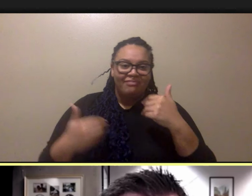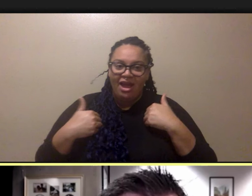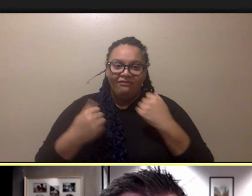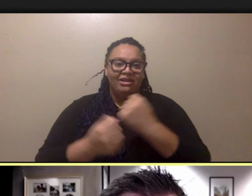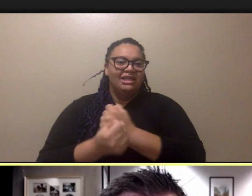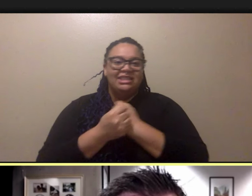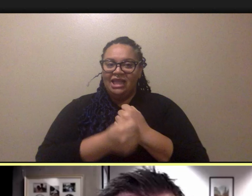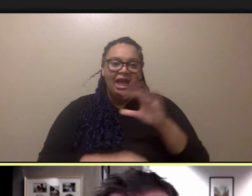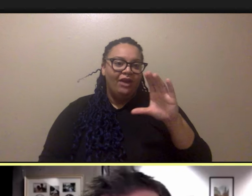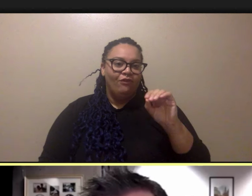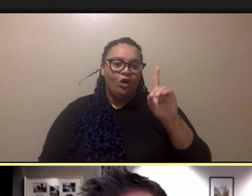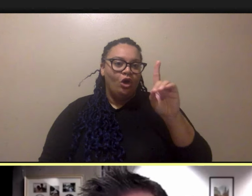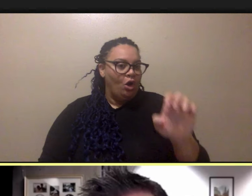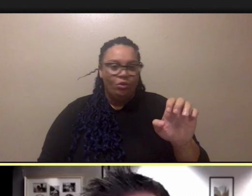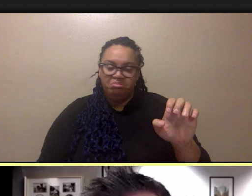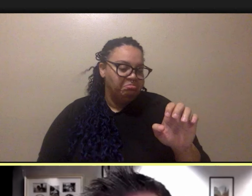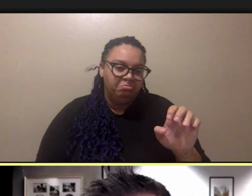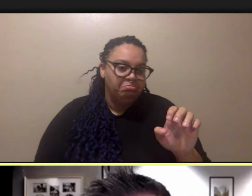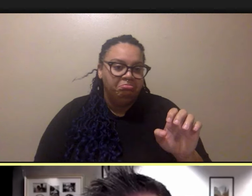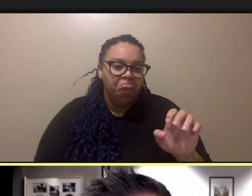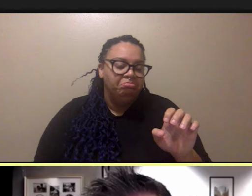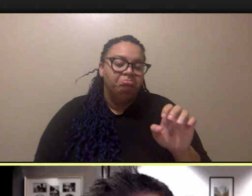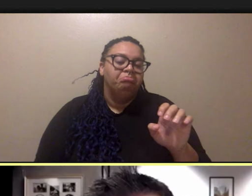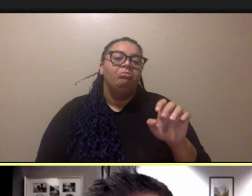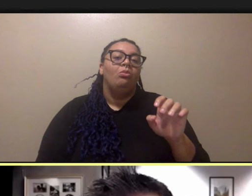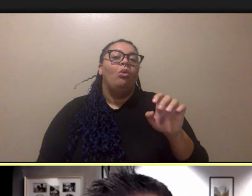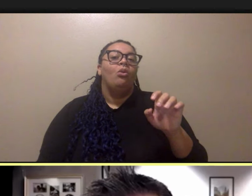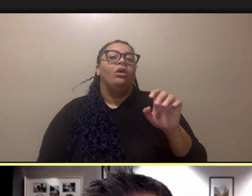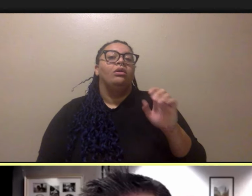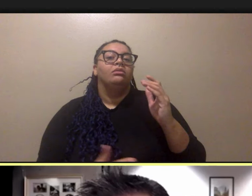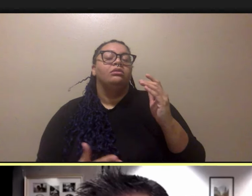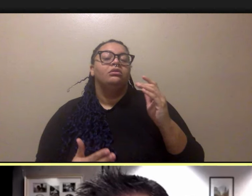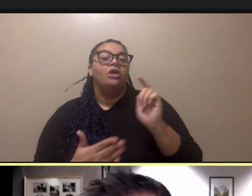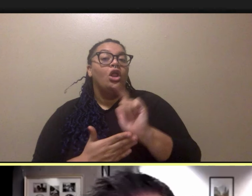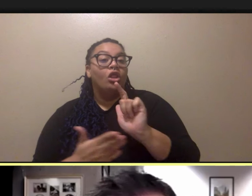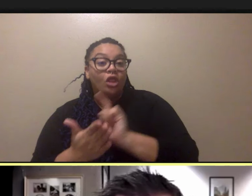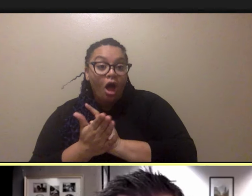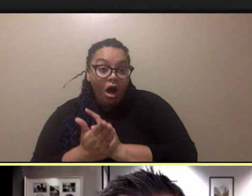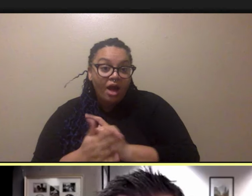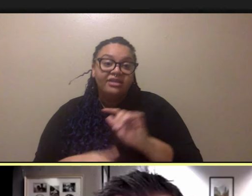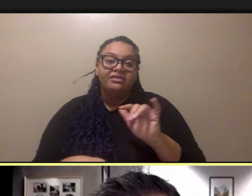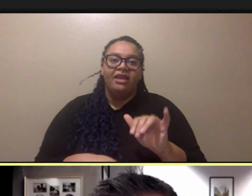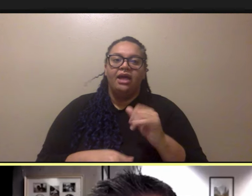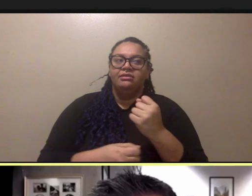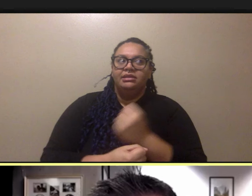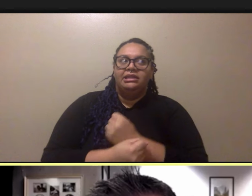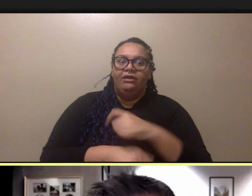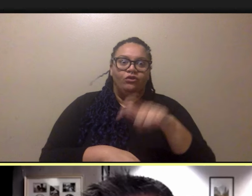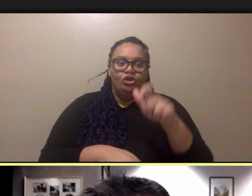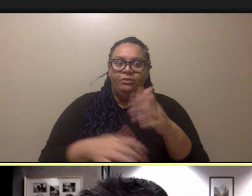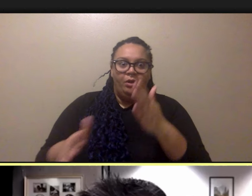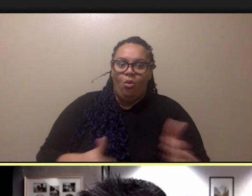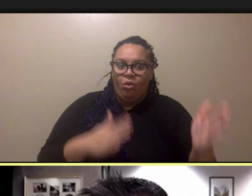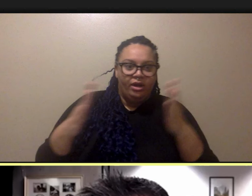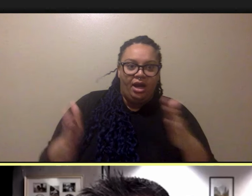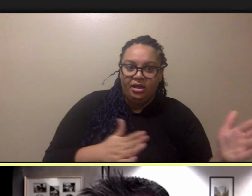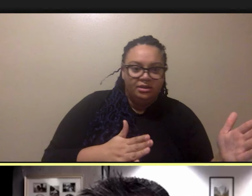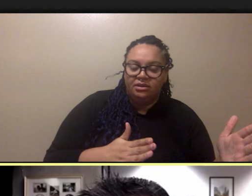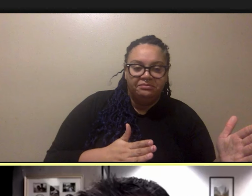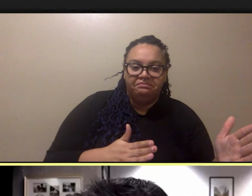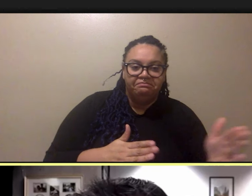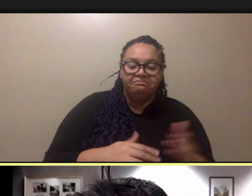code or any laws that governed how this labor should be organized. And so what